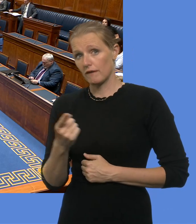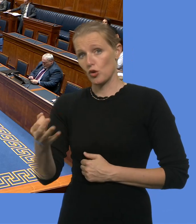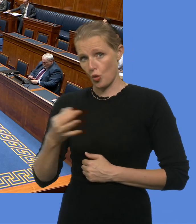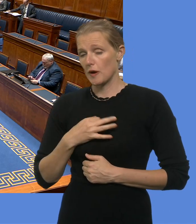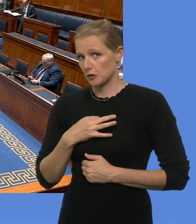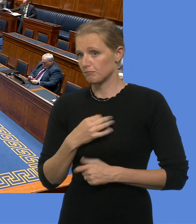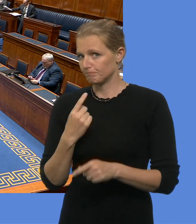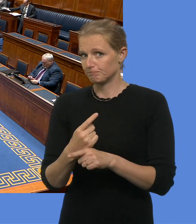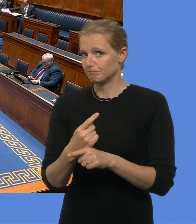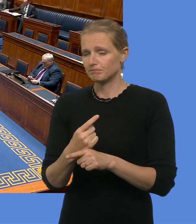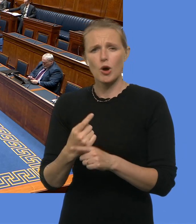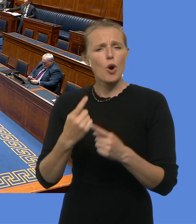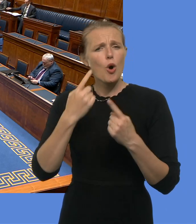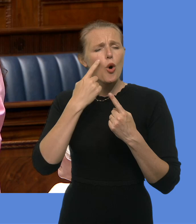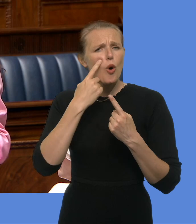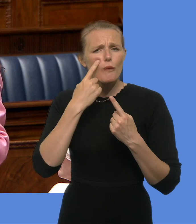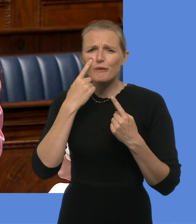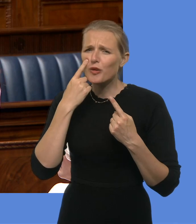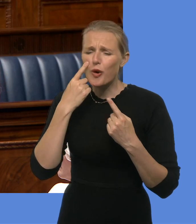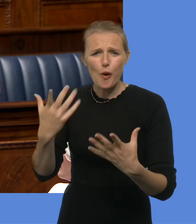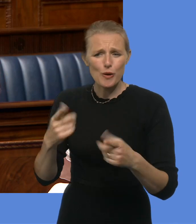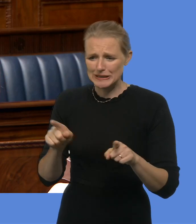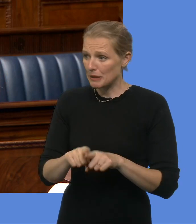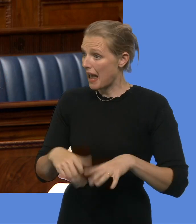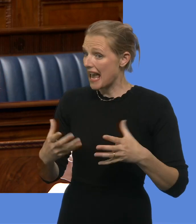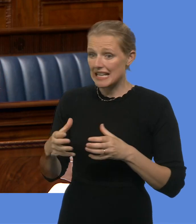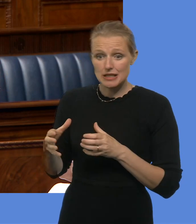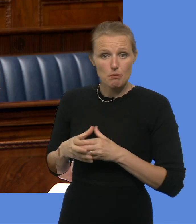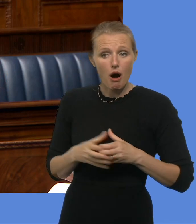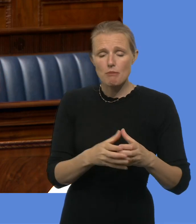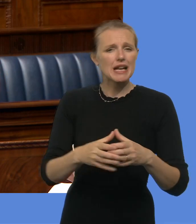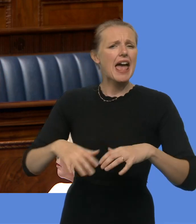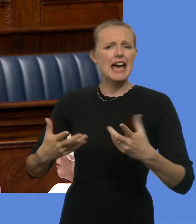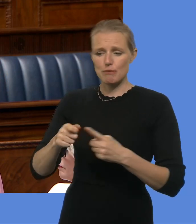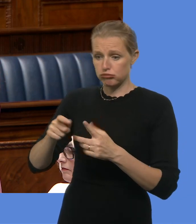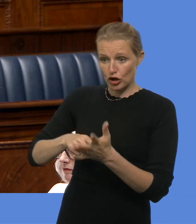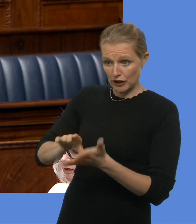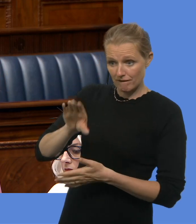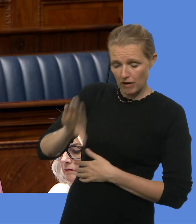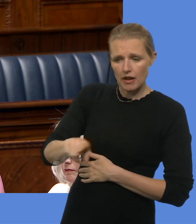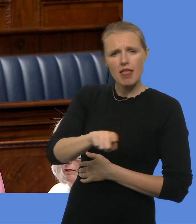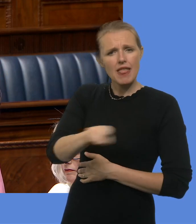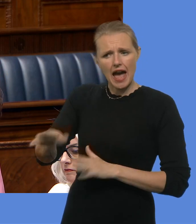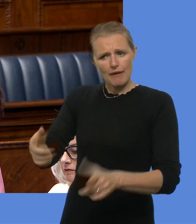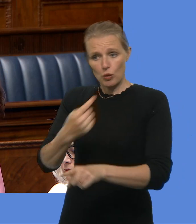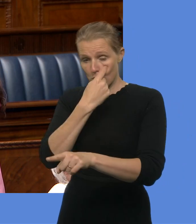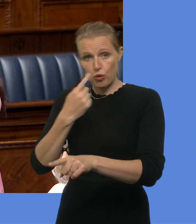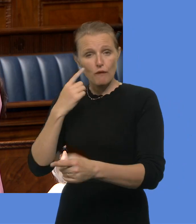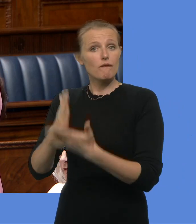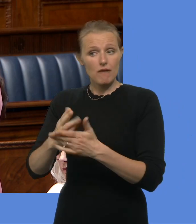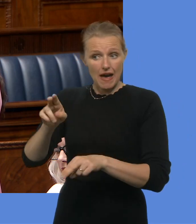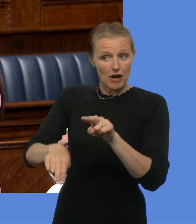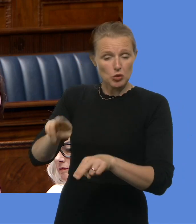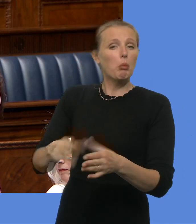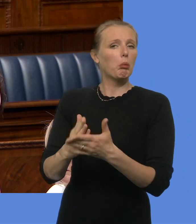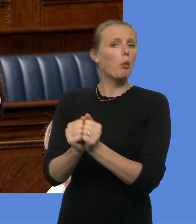question. And of course, like in any department now, in terms of any of these projects, there is that obligation, rightly so, of an evaluation